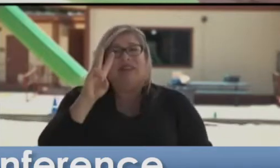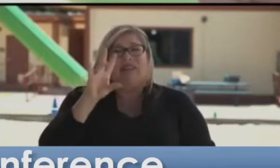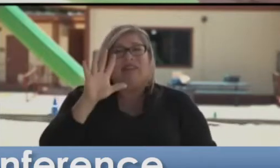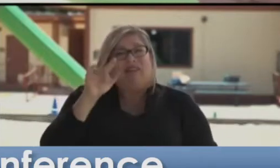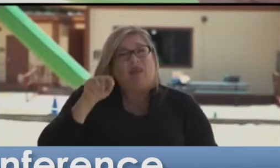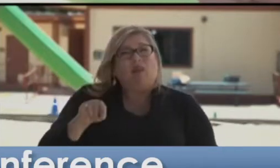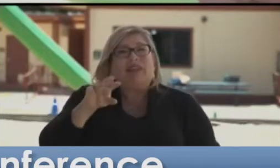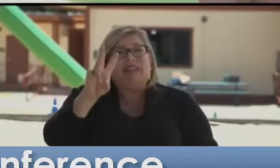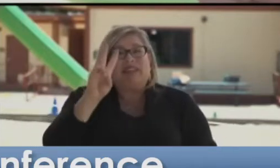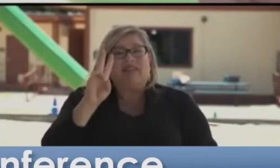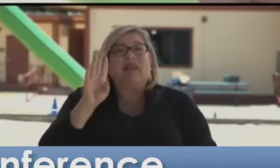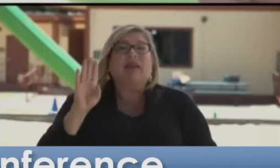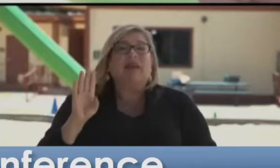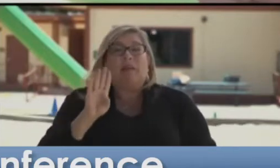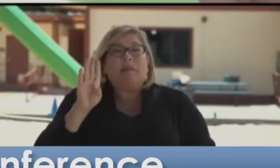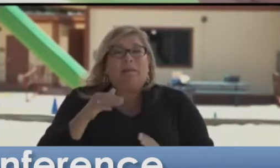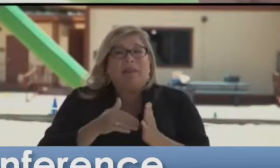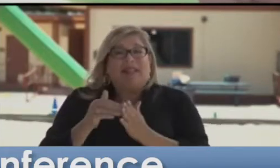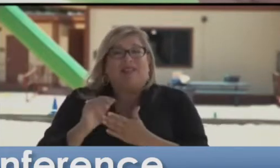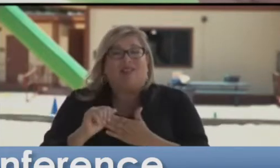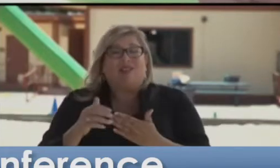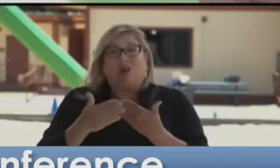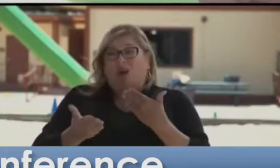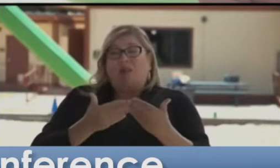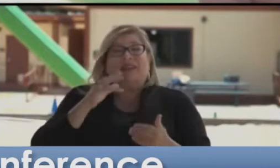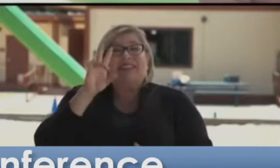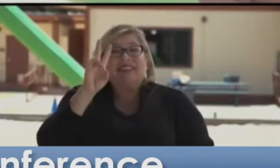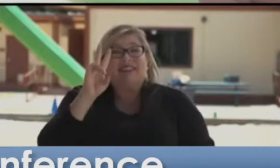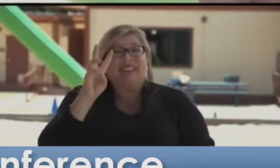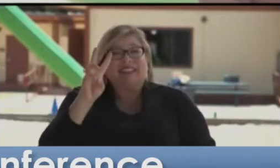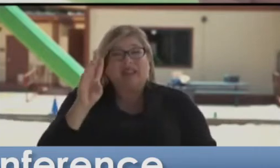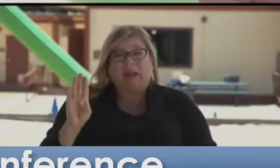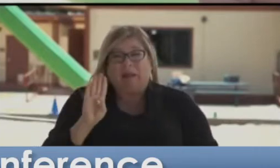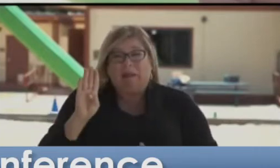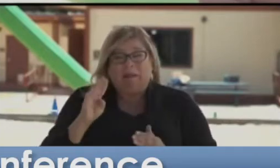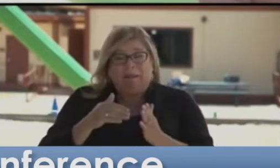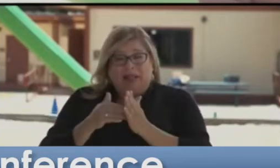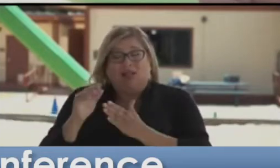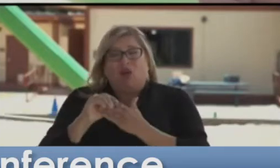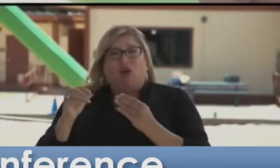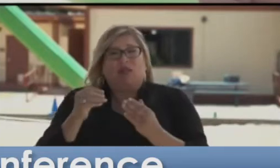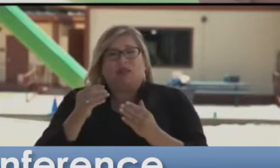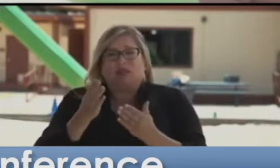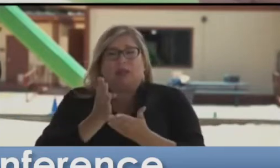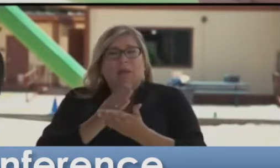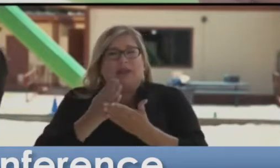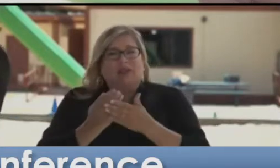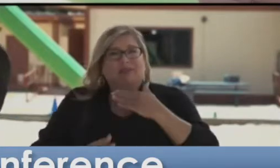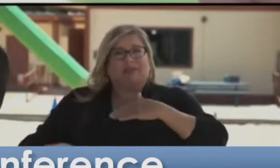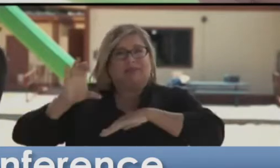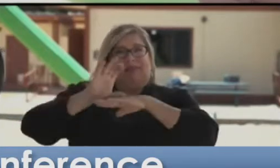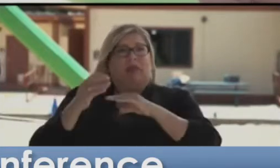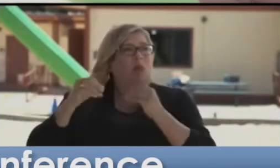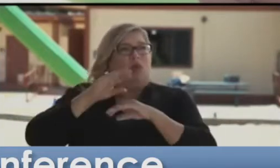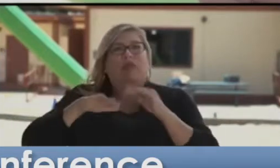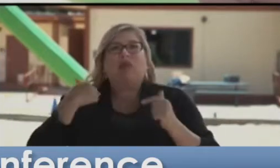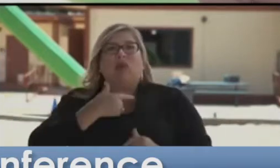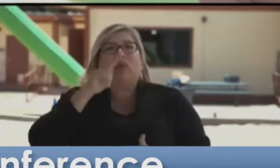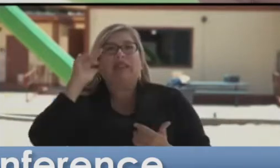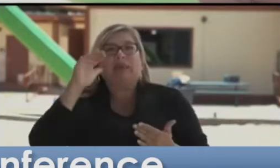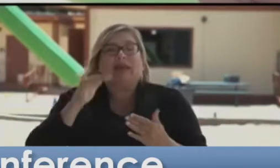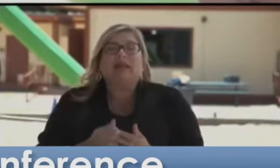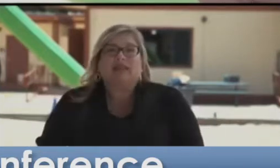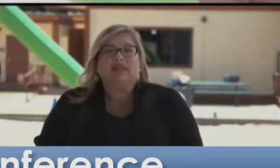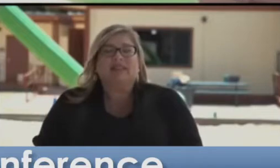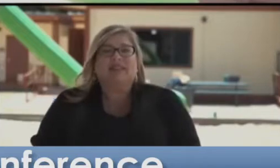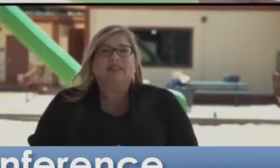$75.7 billion, almost a $76 billion operating surplus in the state of California. We marked that moment by